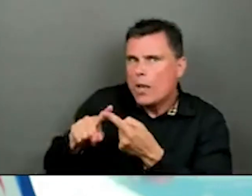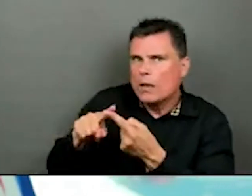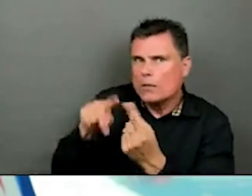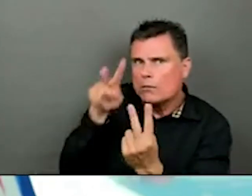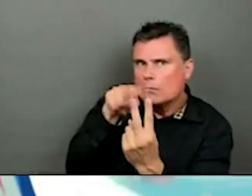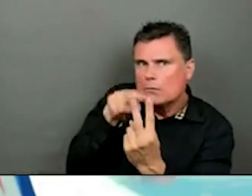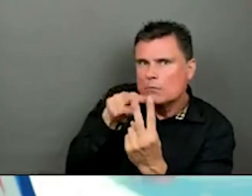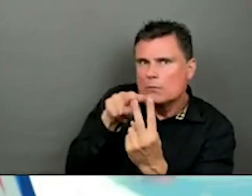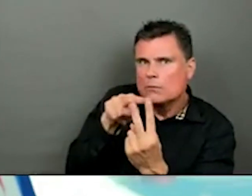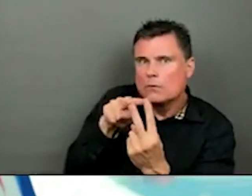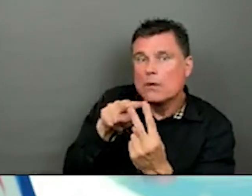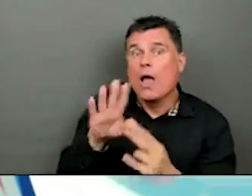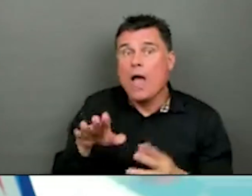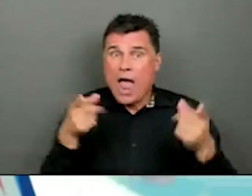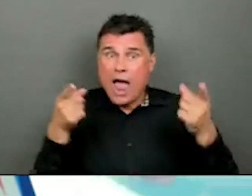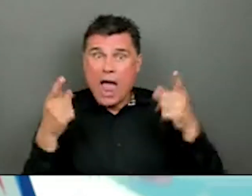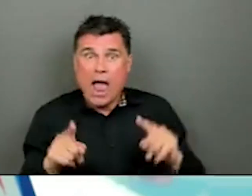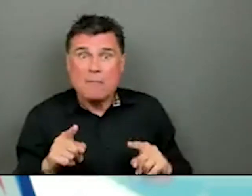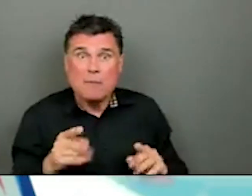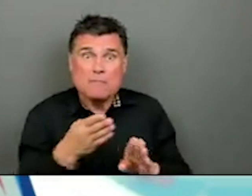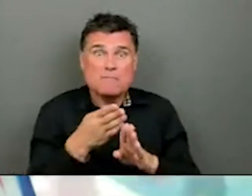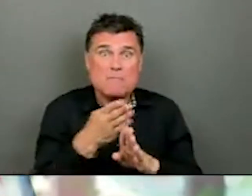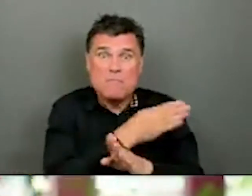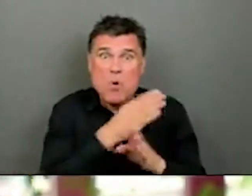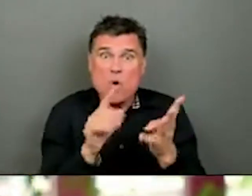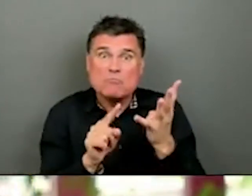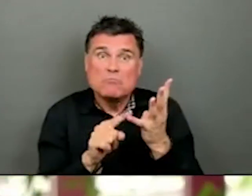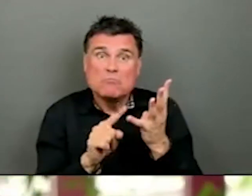expect that could happen by July the 31st?